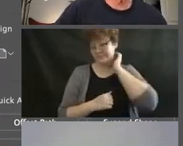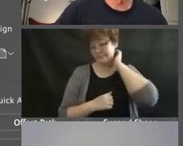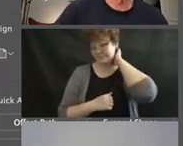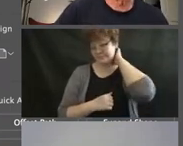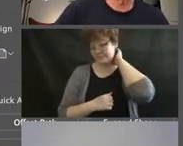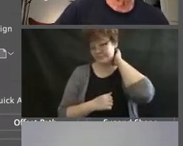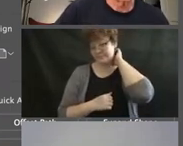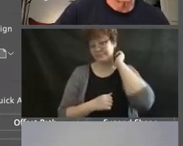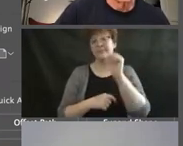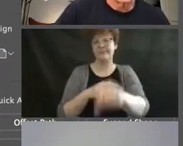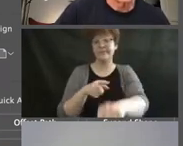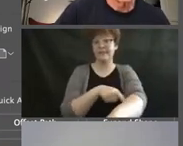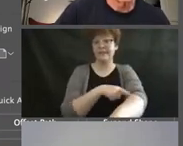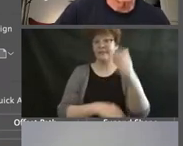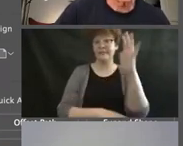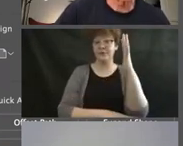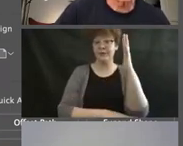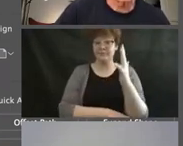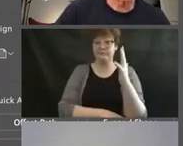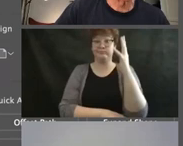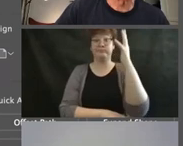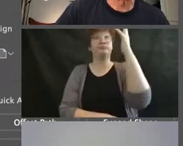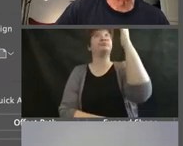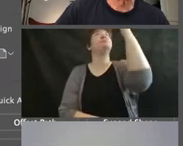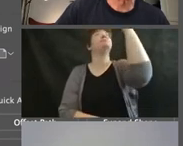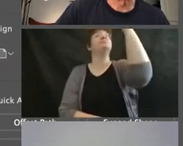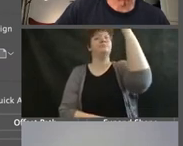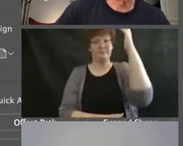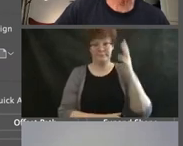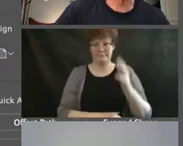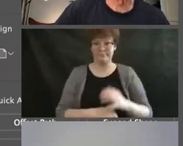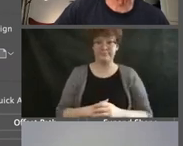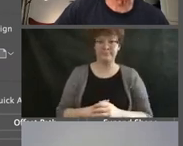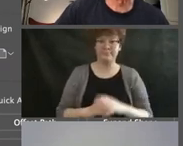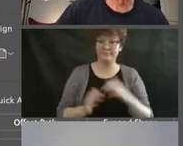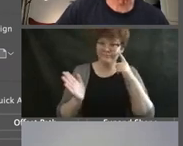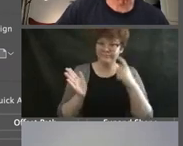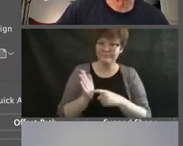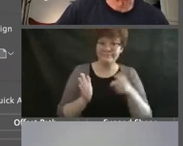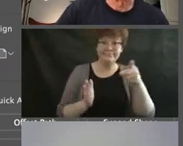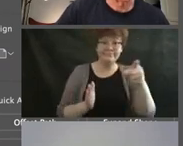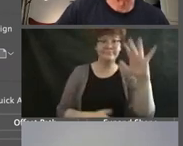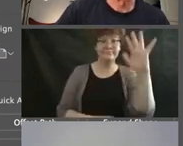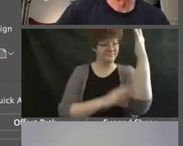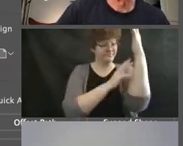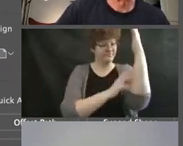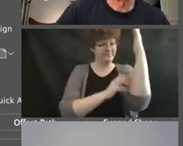the tree itself. You'll notice here that the bark that we have here